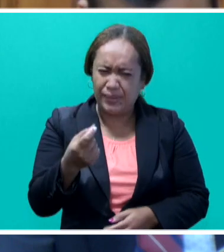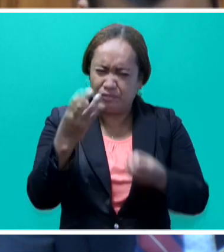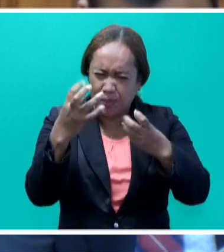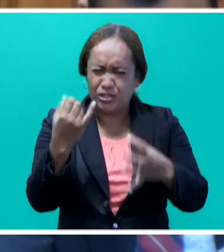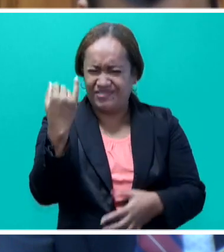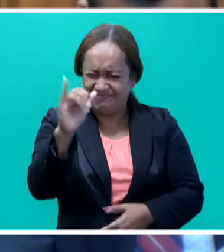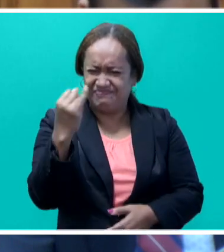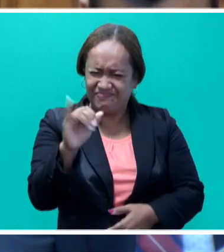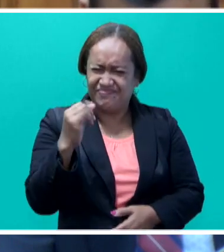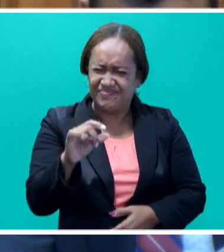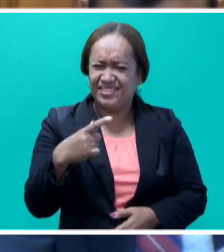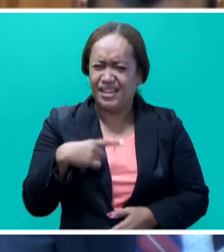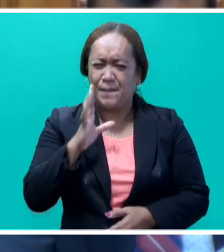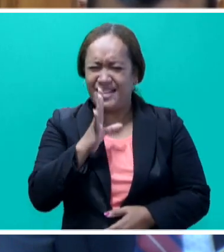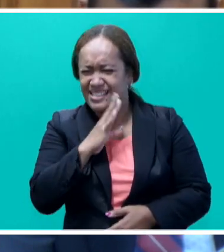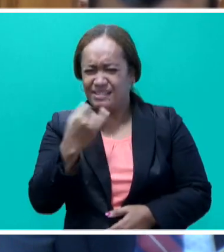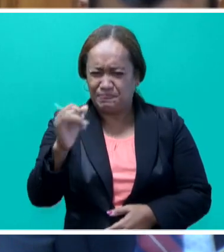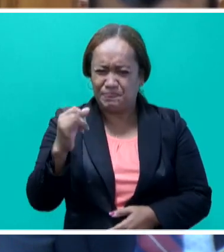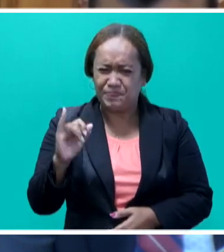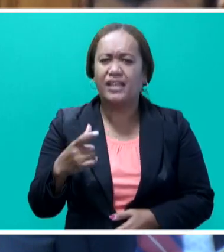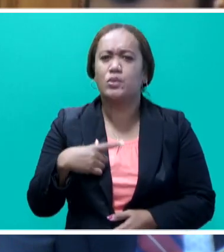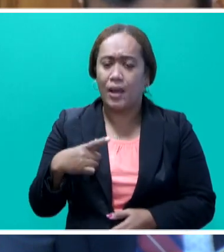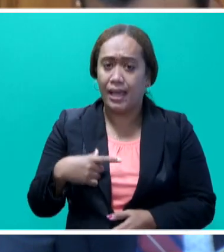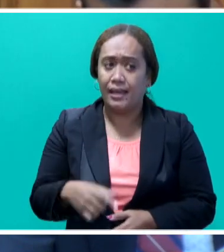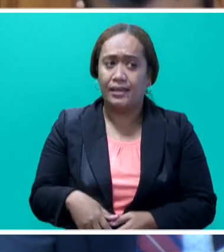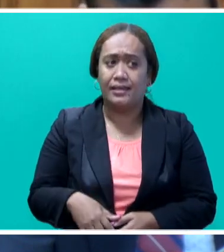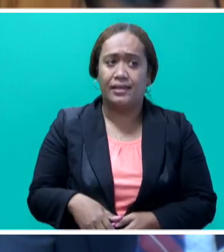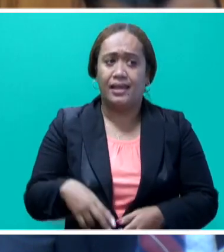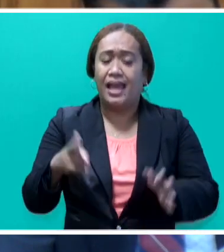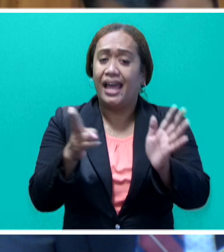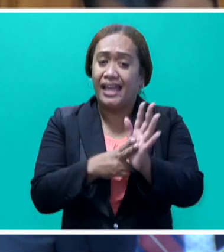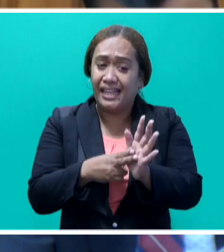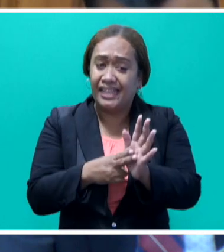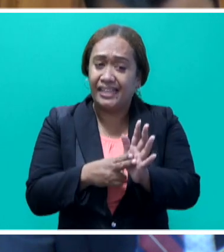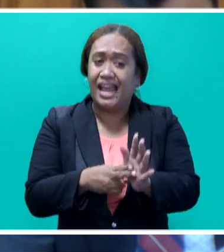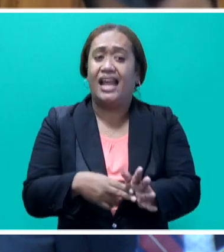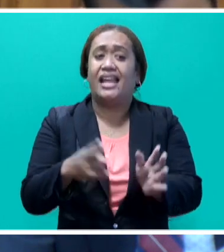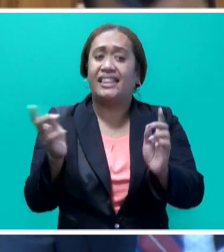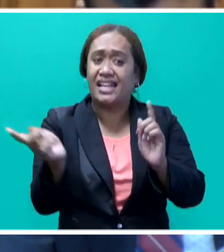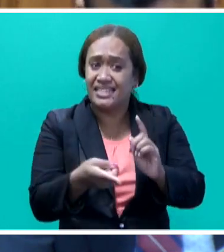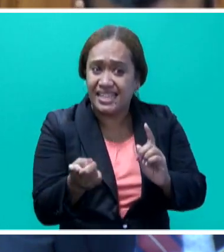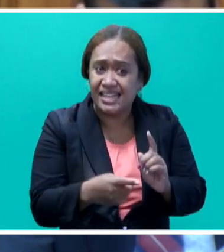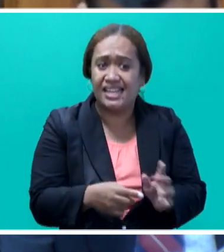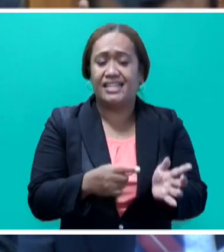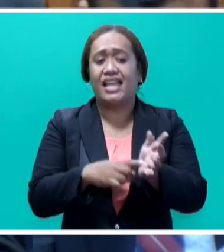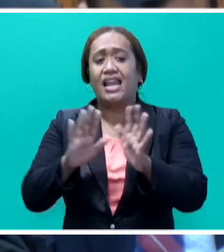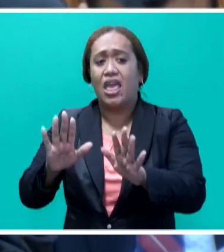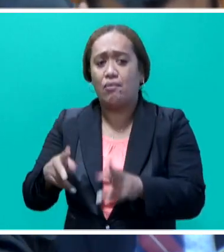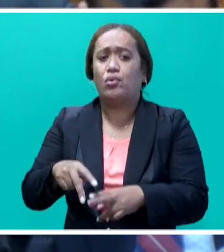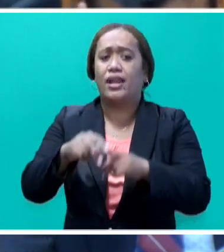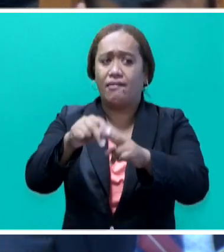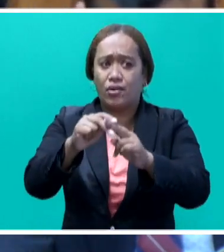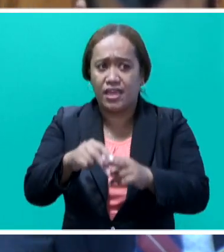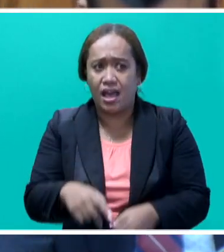going out into the community, they're going out into the middle of Naitasiri, in Taylor North, even in Nabosa. And they're saying, see this healthcare